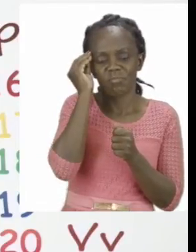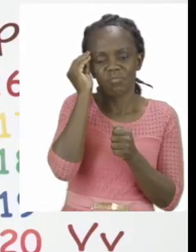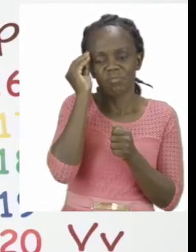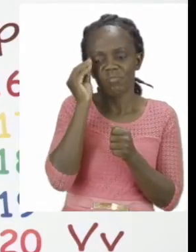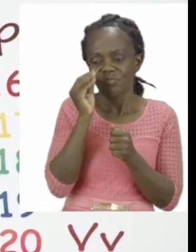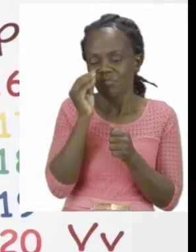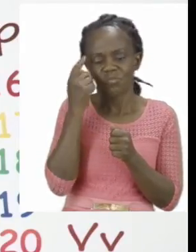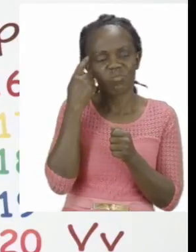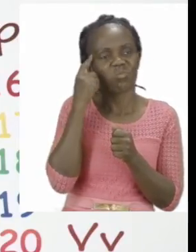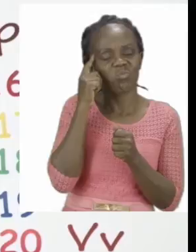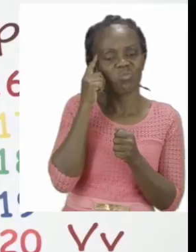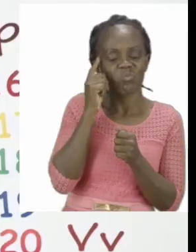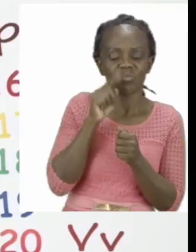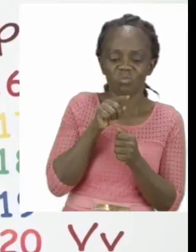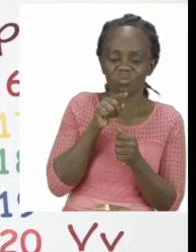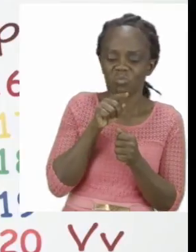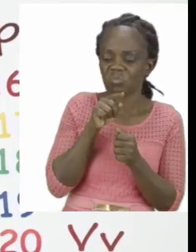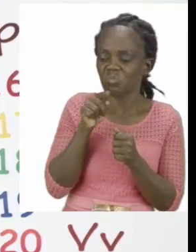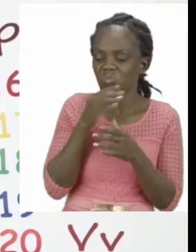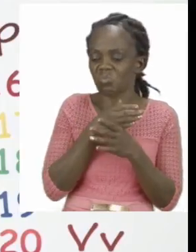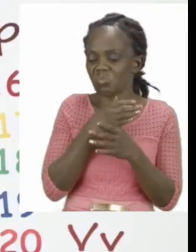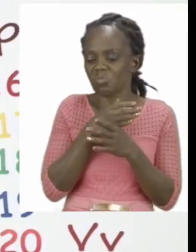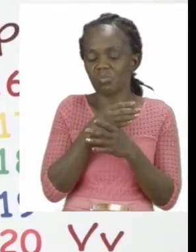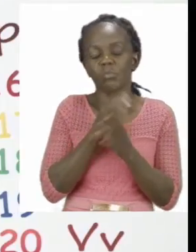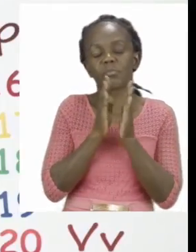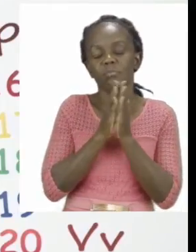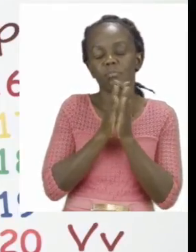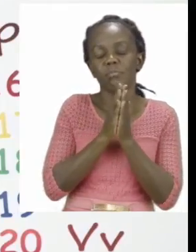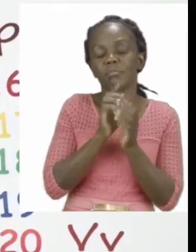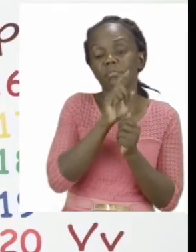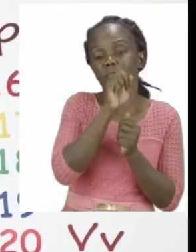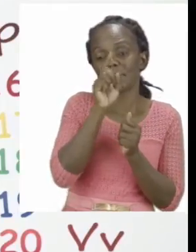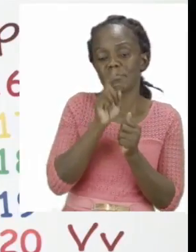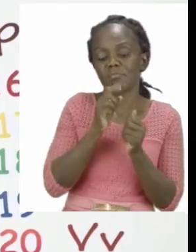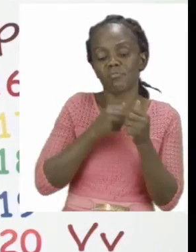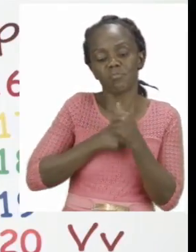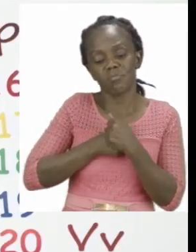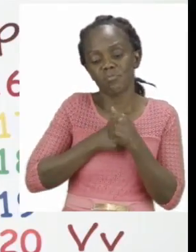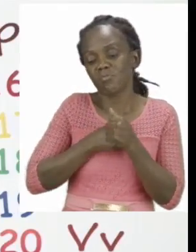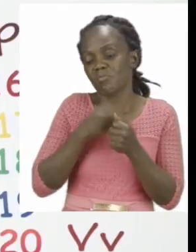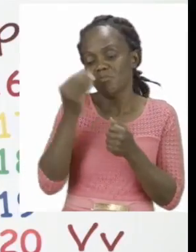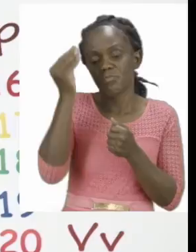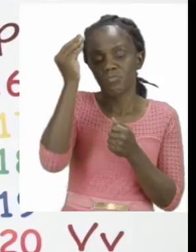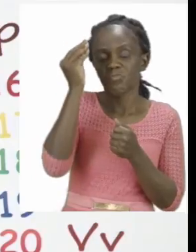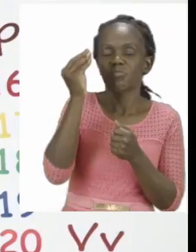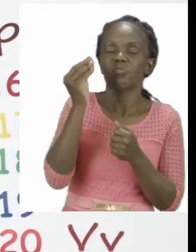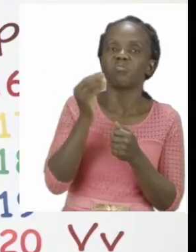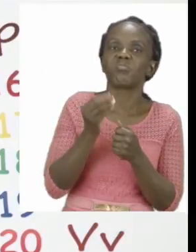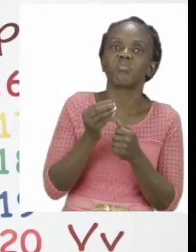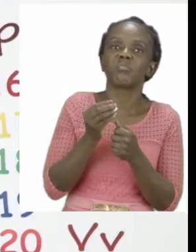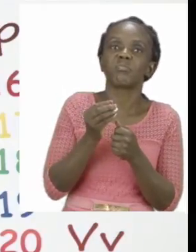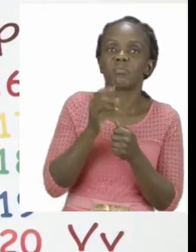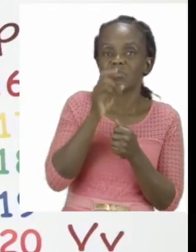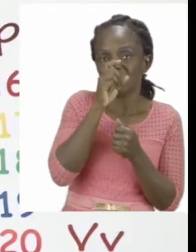understand, you can always ask an adult for help. Just make sure you end up doing your